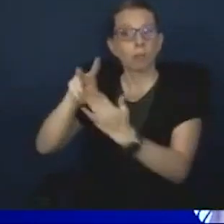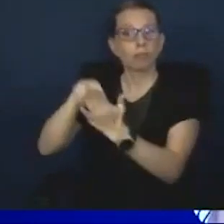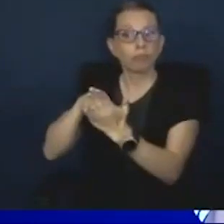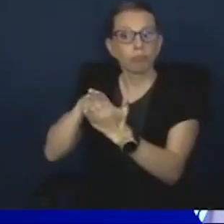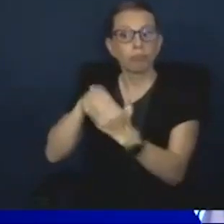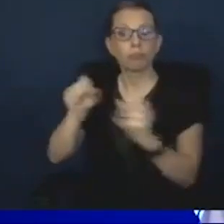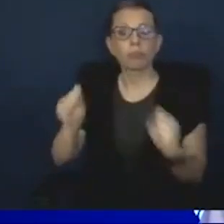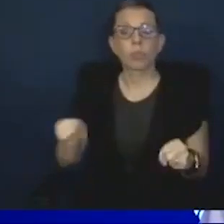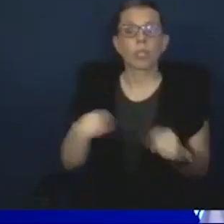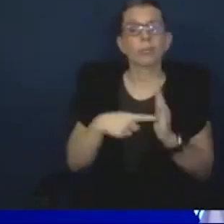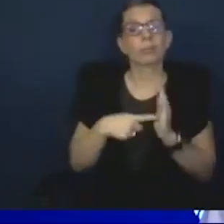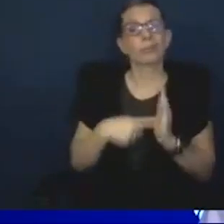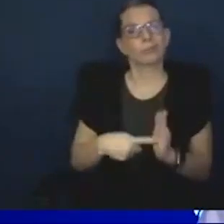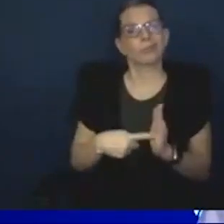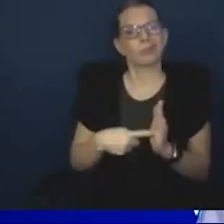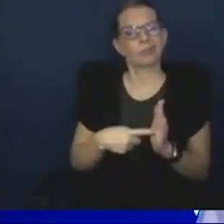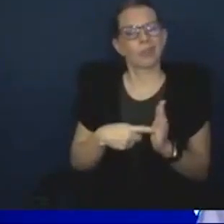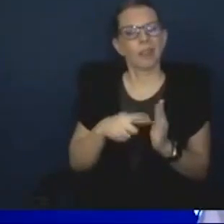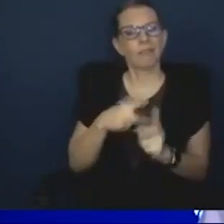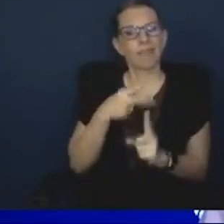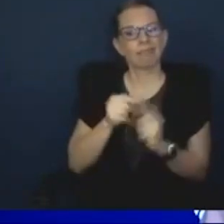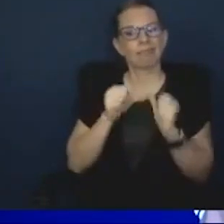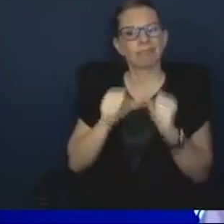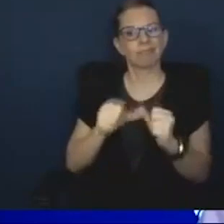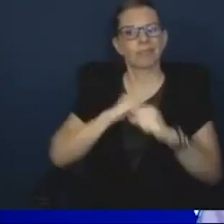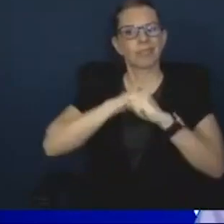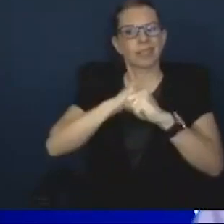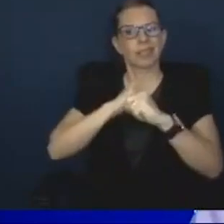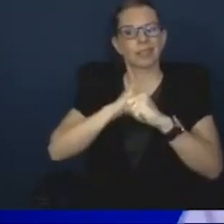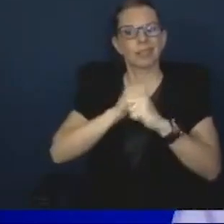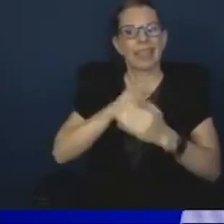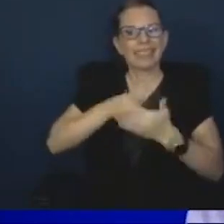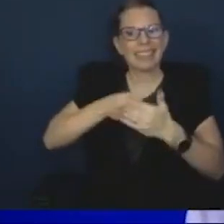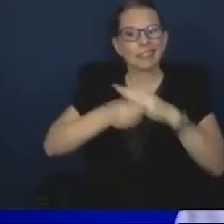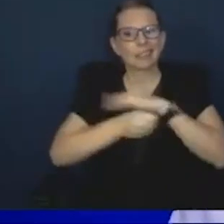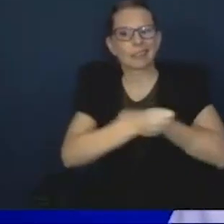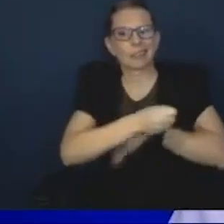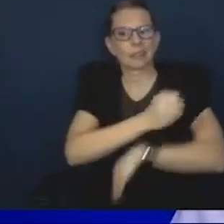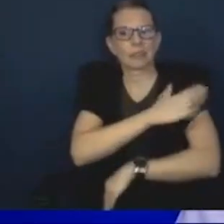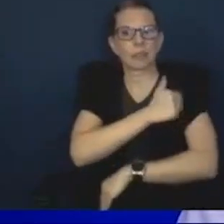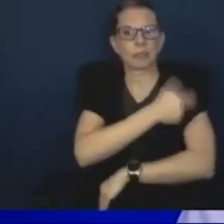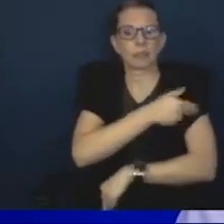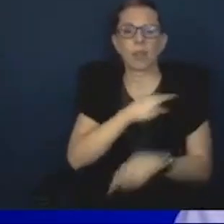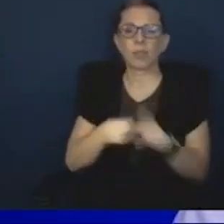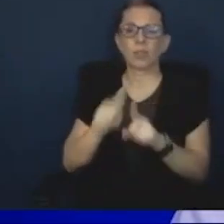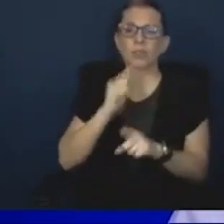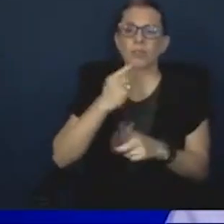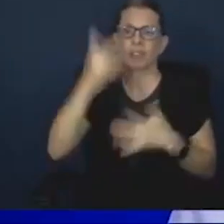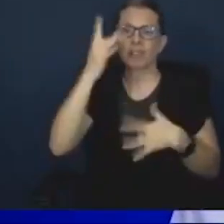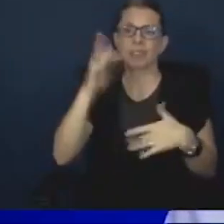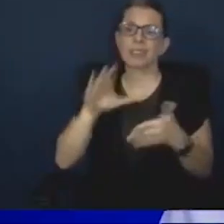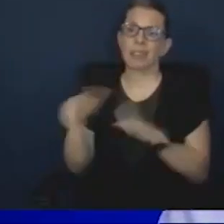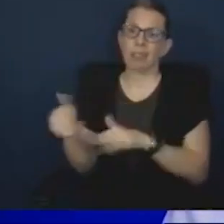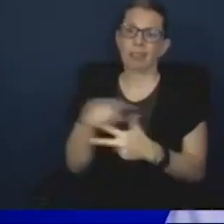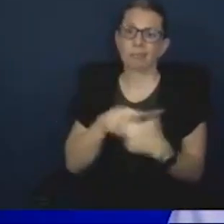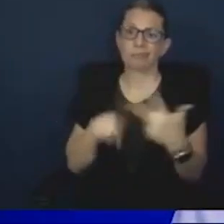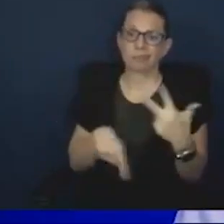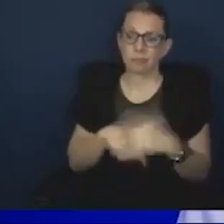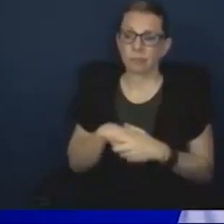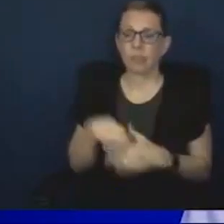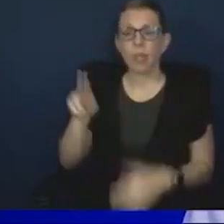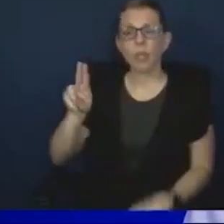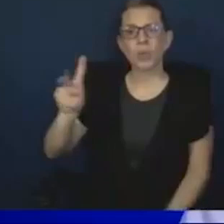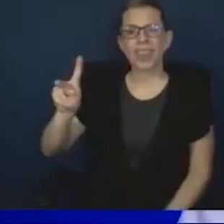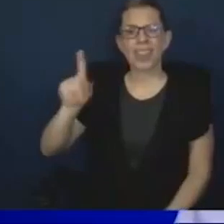vaccines continue to protect against those hospitalizations, severe disease, and death. One of the larger studies out of the UK, and it was either in Lancet or